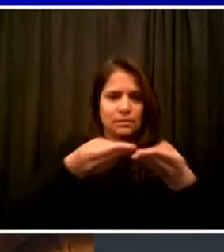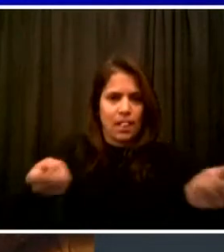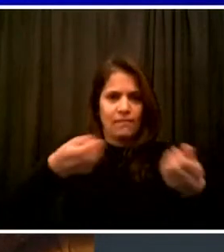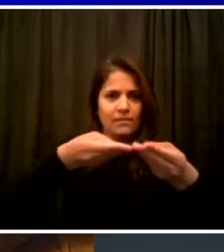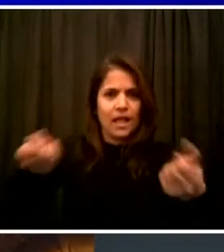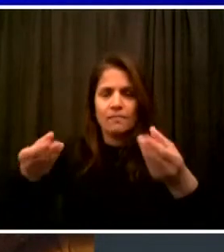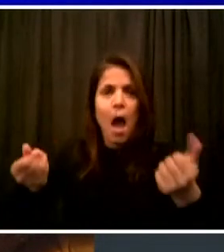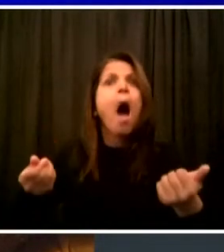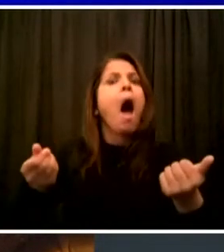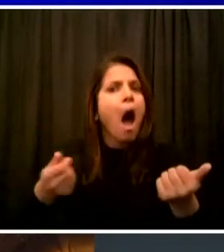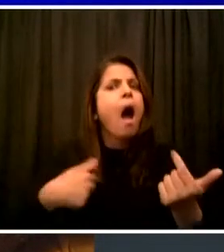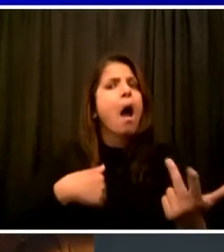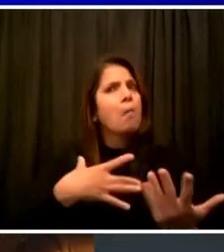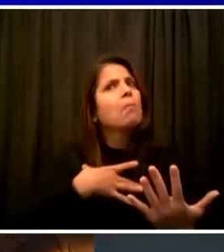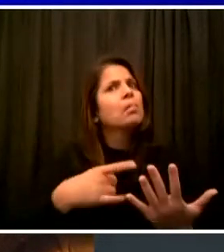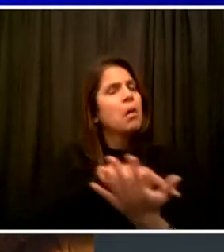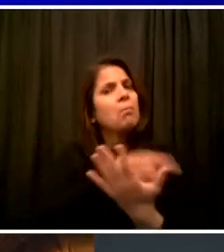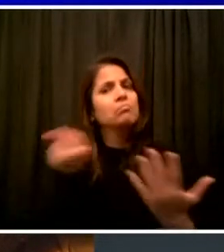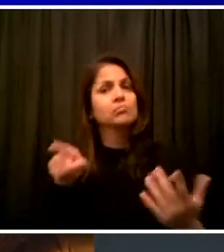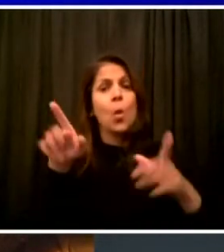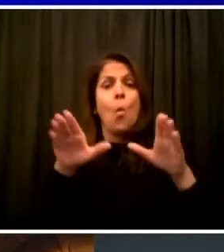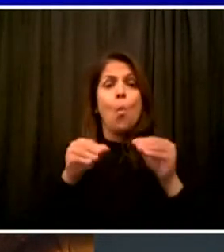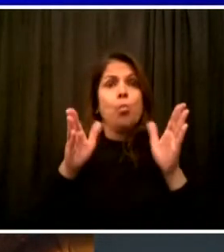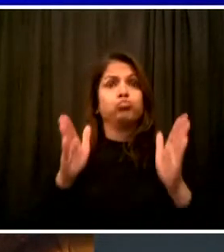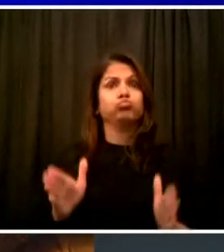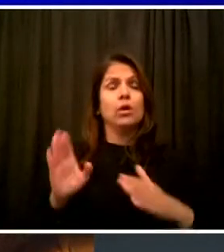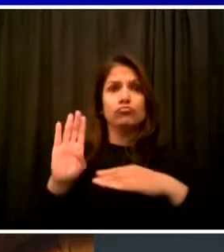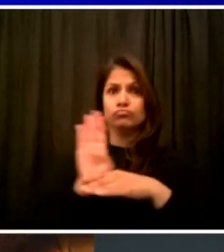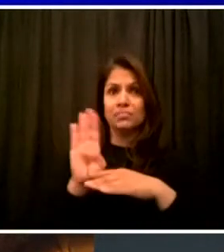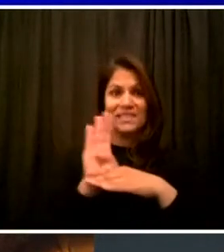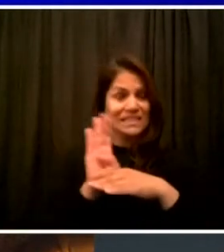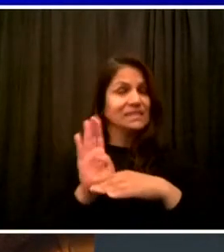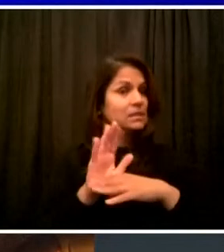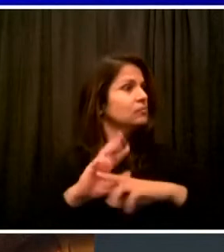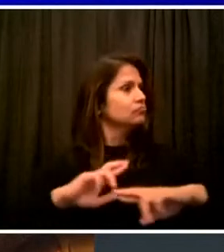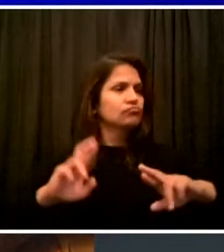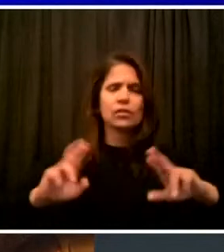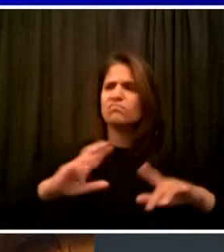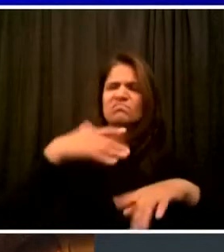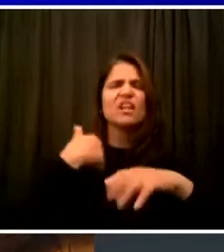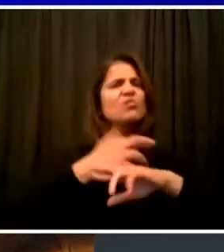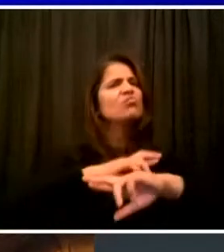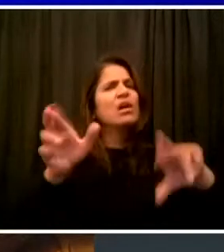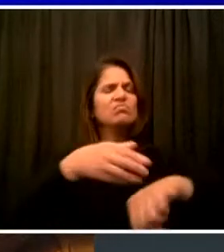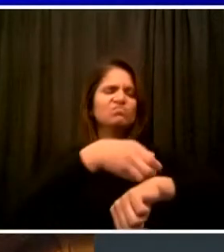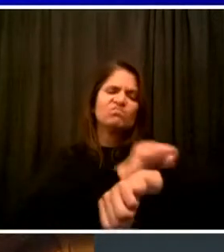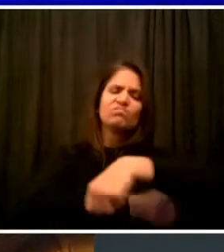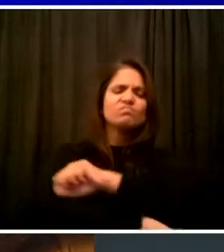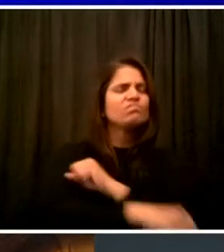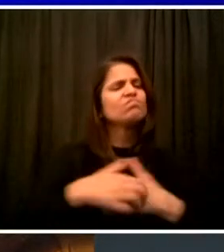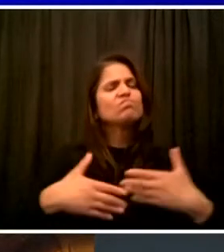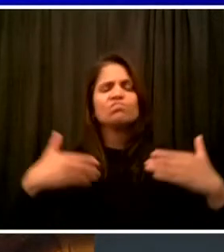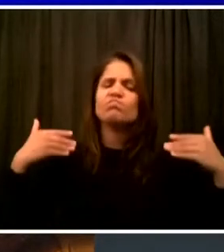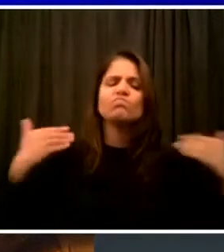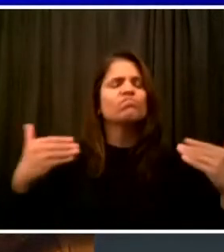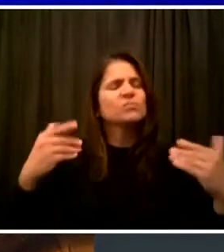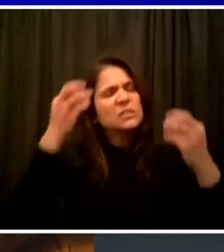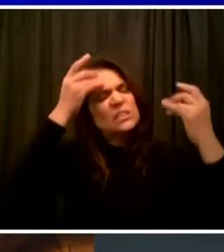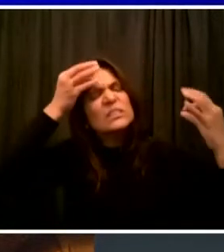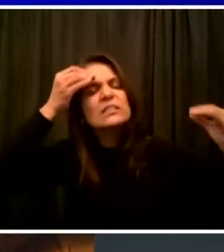business owners, we'll find the solutions. And it means the city government's going to have to act differently and do more to work with small businesses and hear small